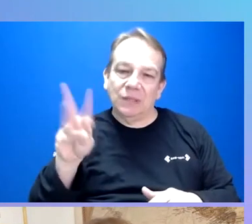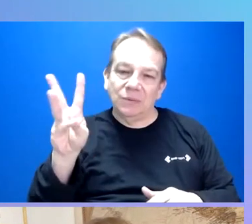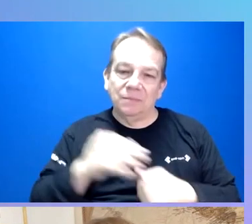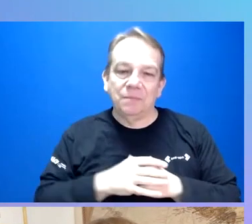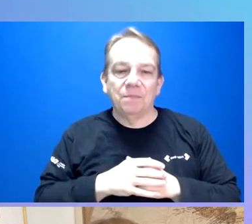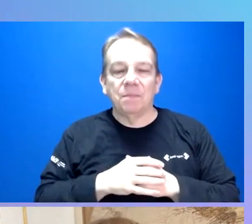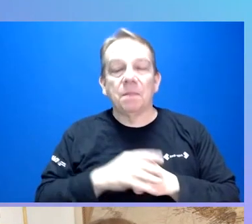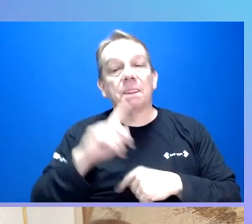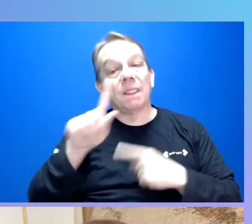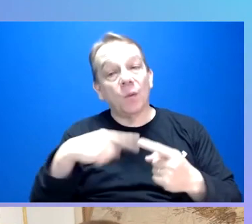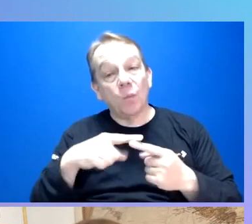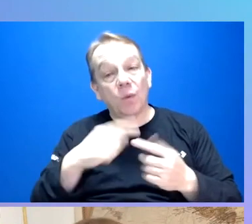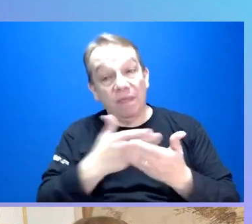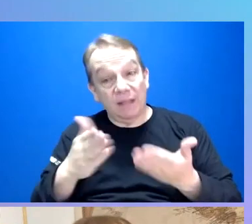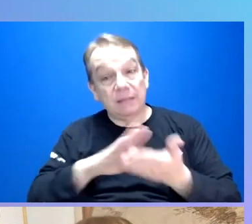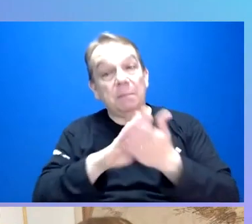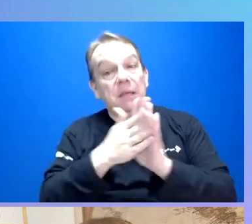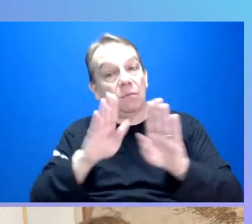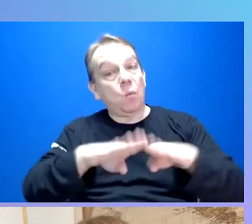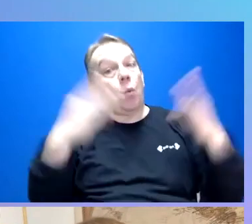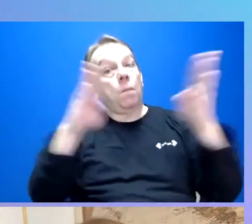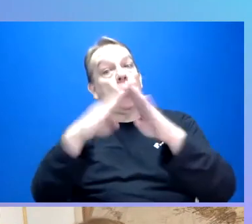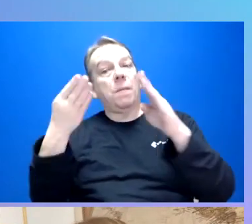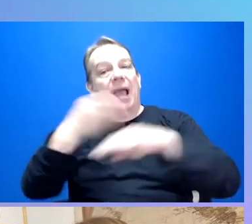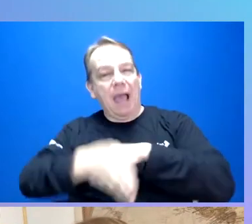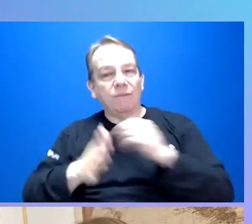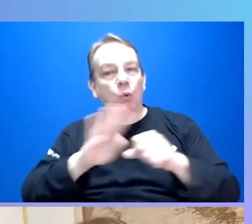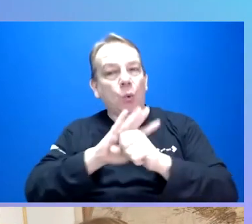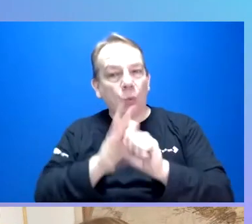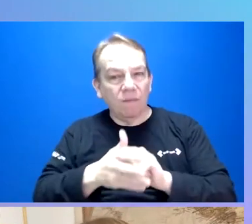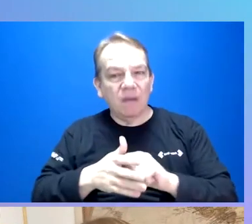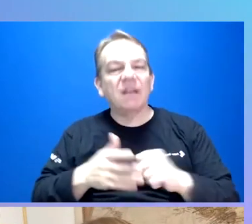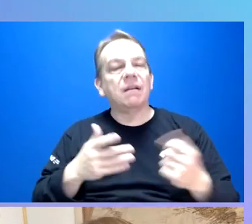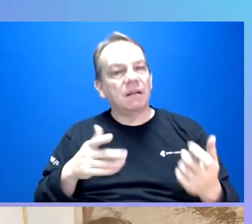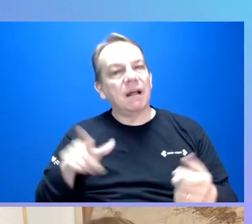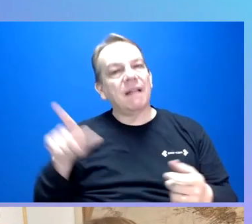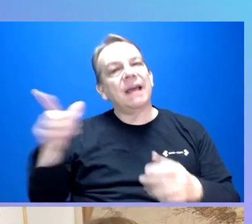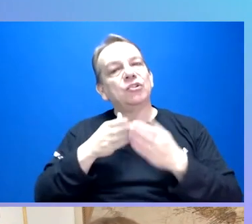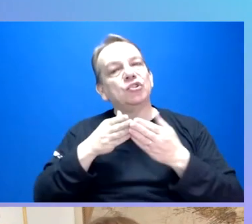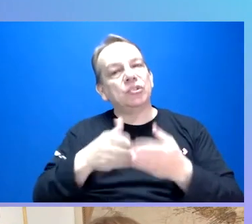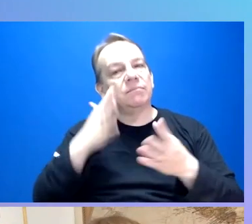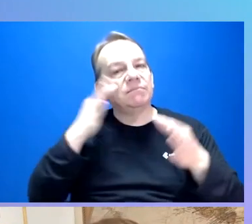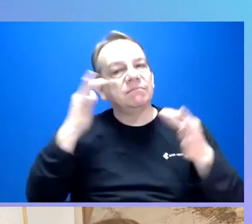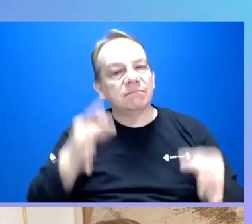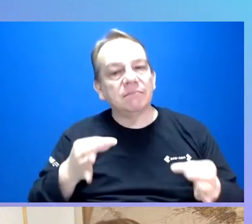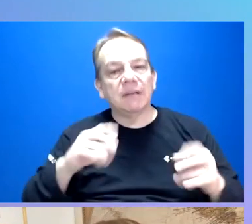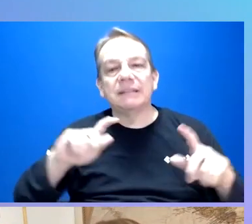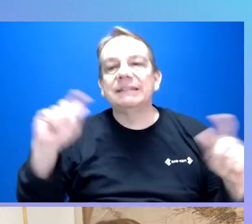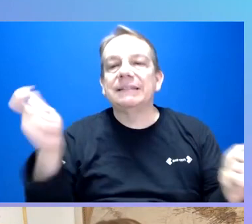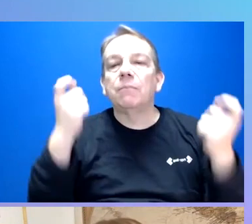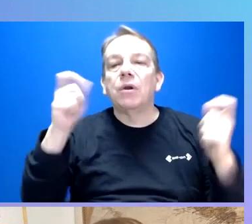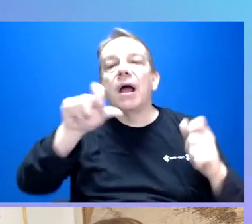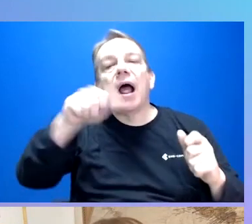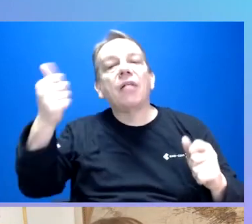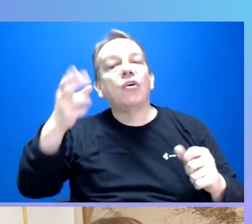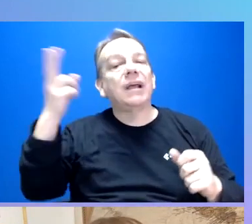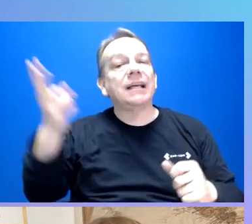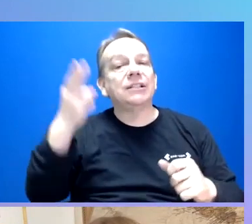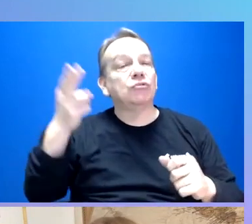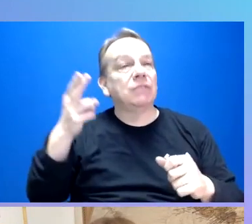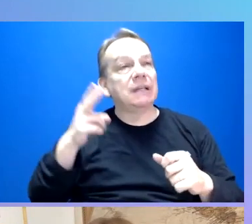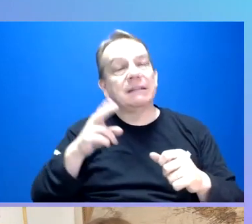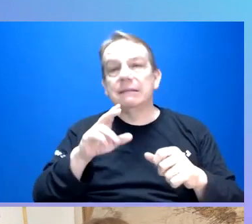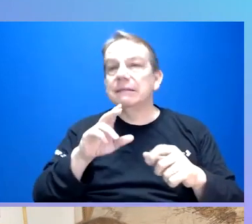So when things eventually began to open up again, the Intrepid started developing an exhibit to celebrate other historical sites in the